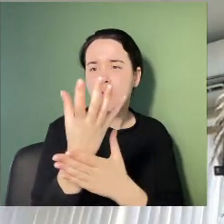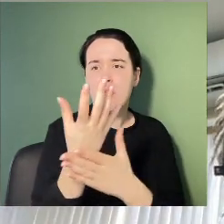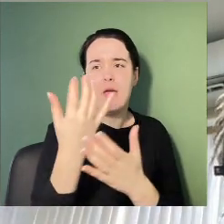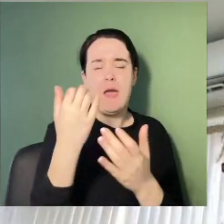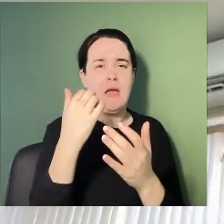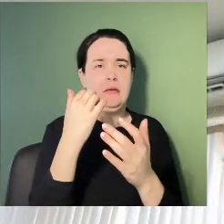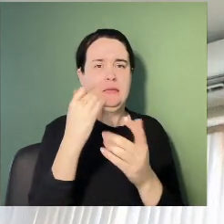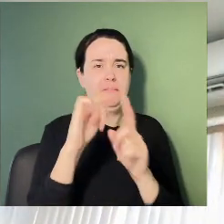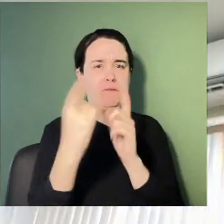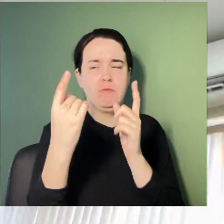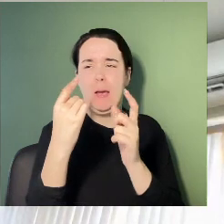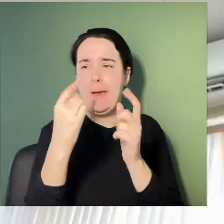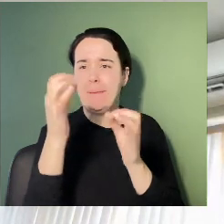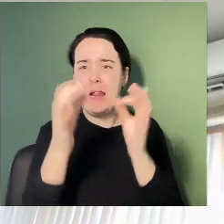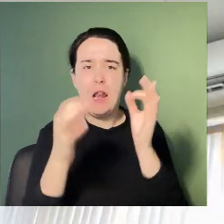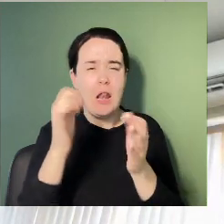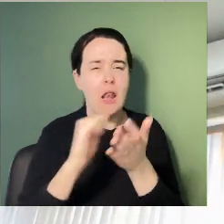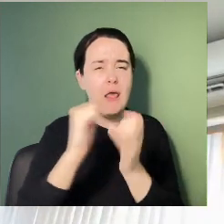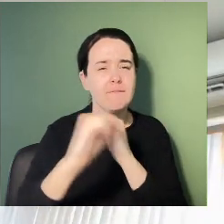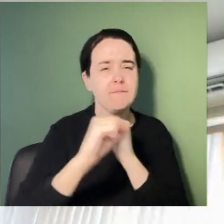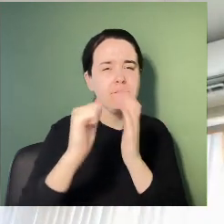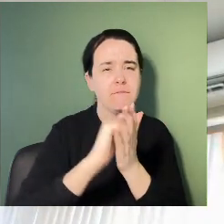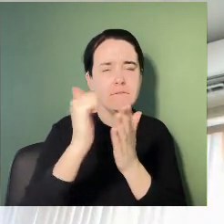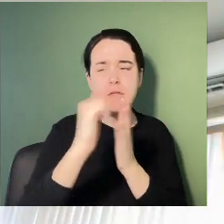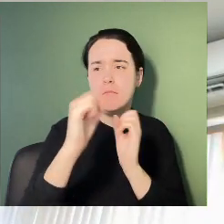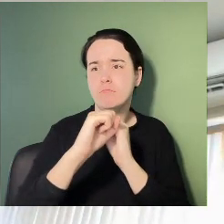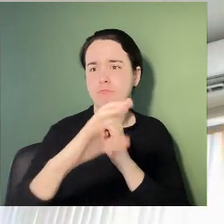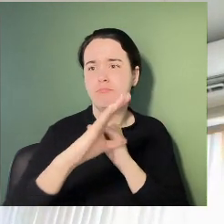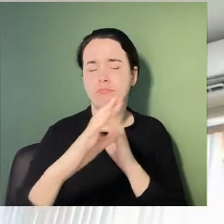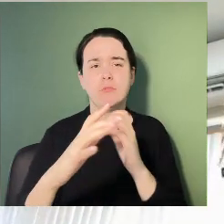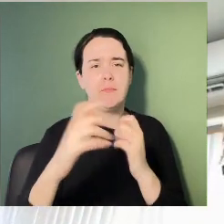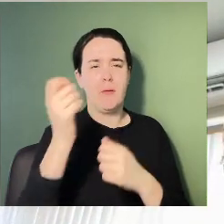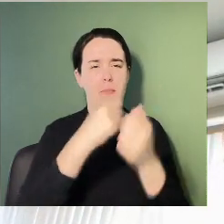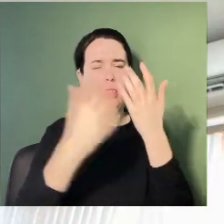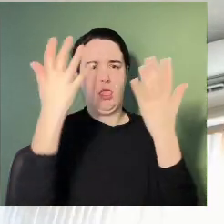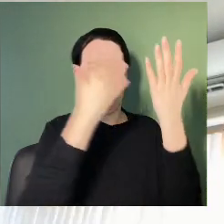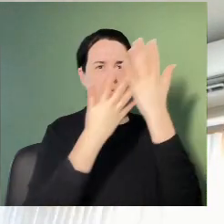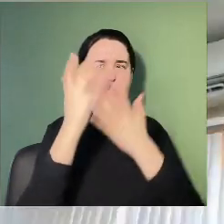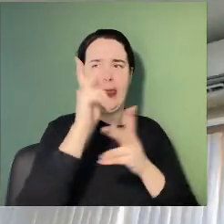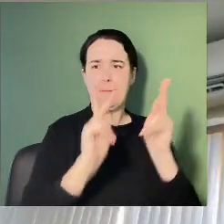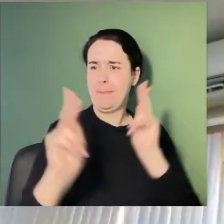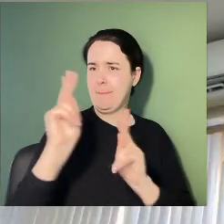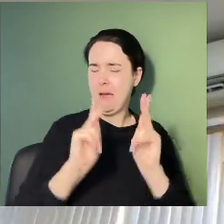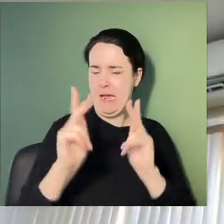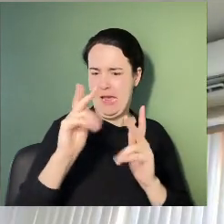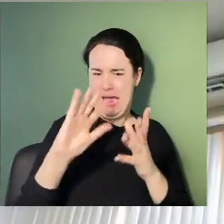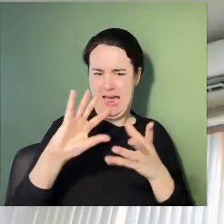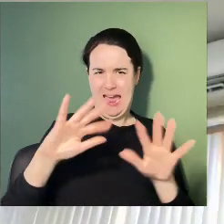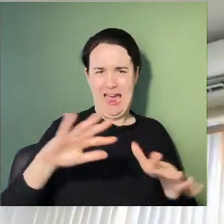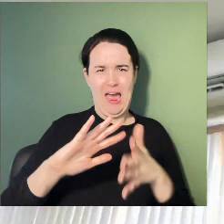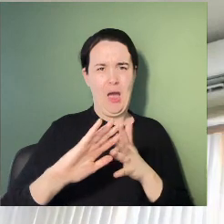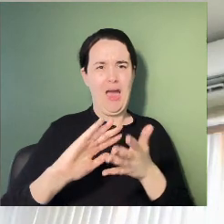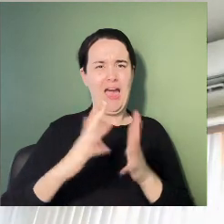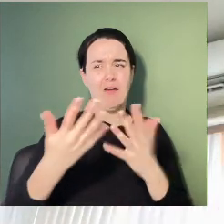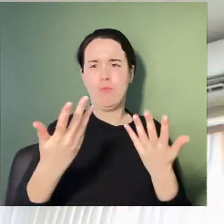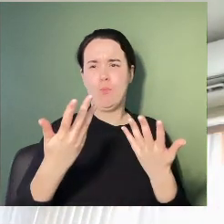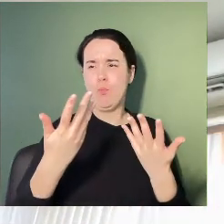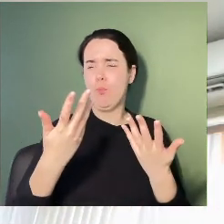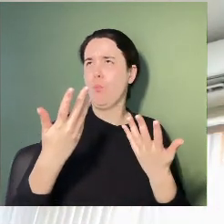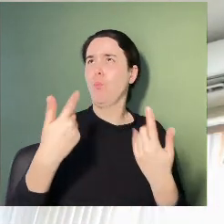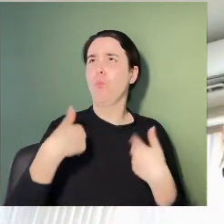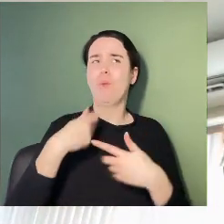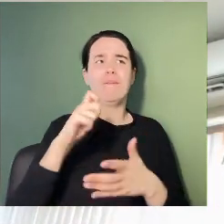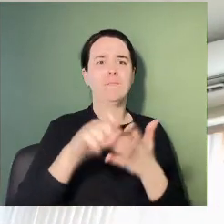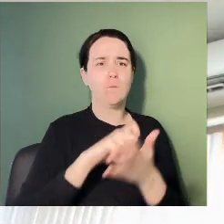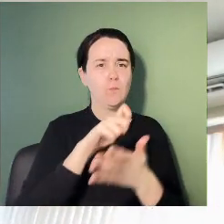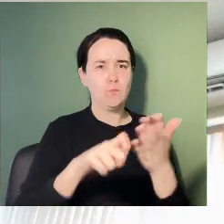political parties, just to sort of confuse people on how to make up their mind on who to vote, who is the